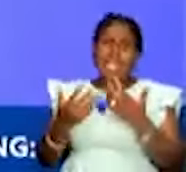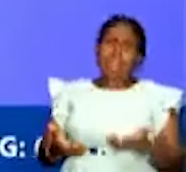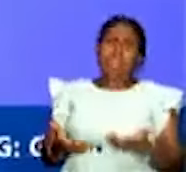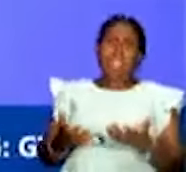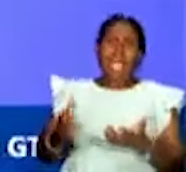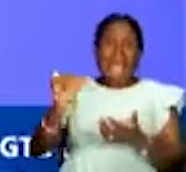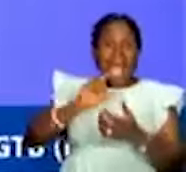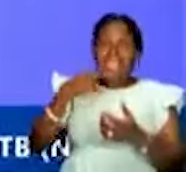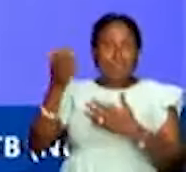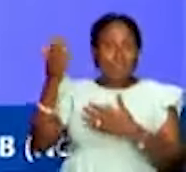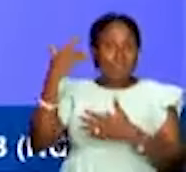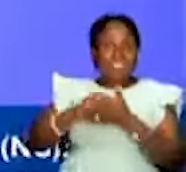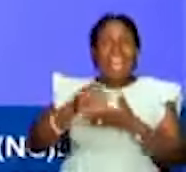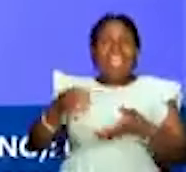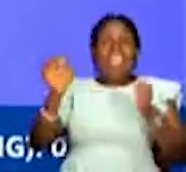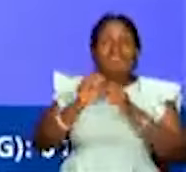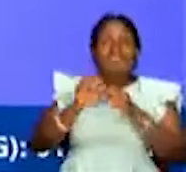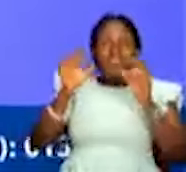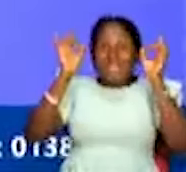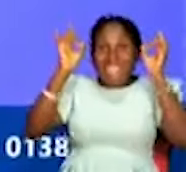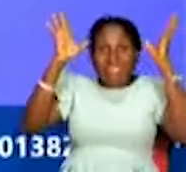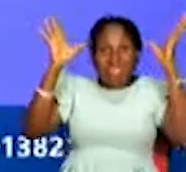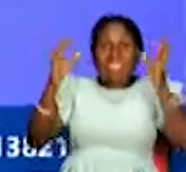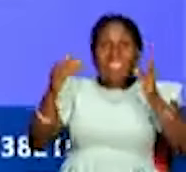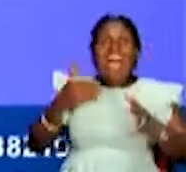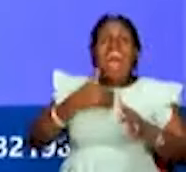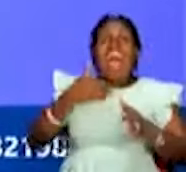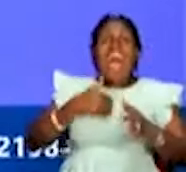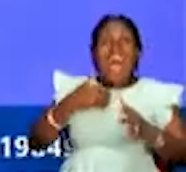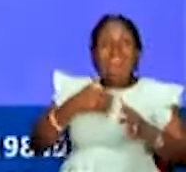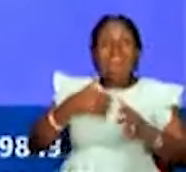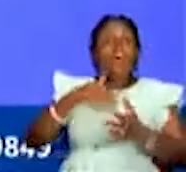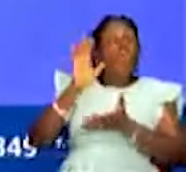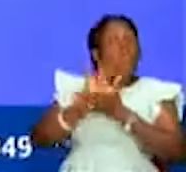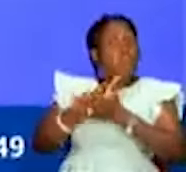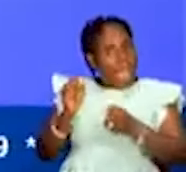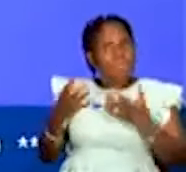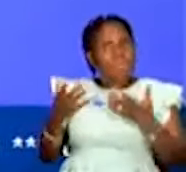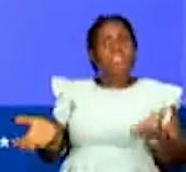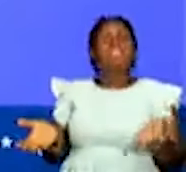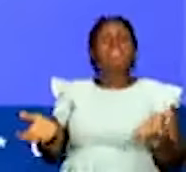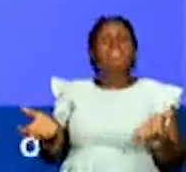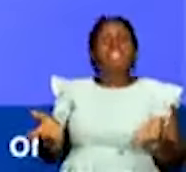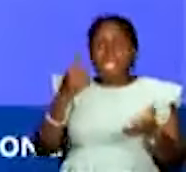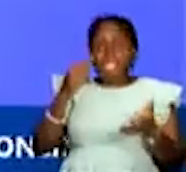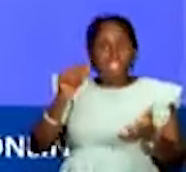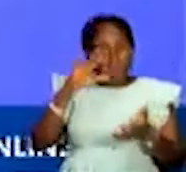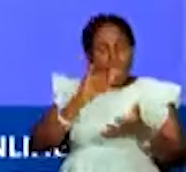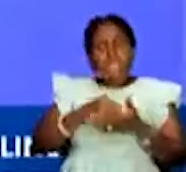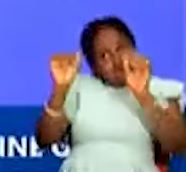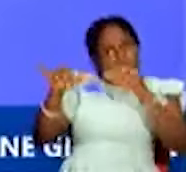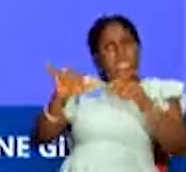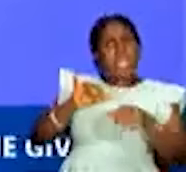have wives. They exchange vows with the wives. The woman turned and said, yes, I will live with you forever.